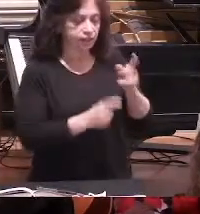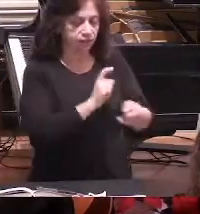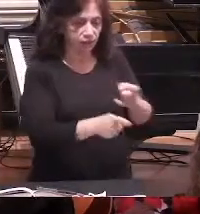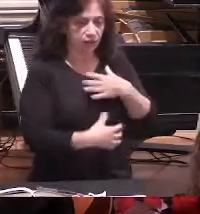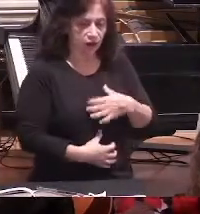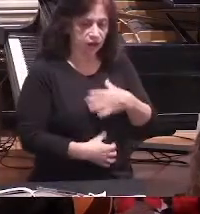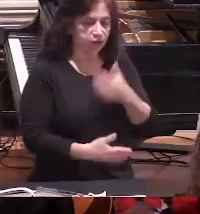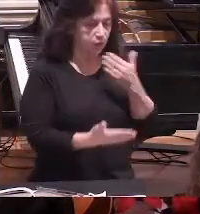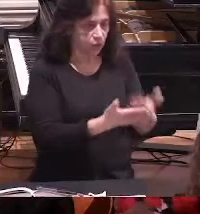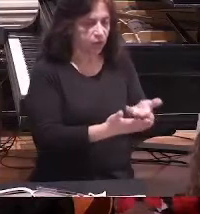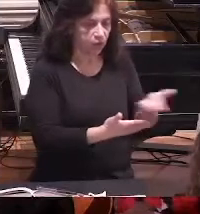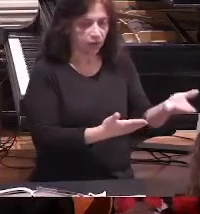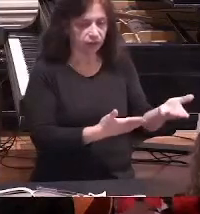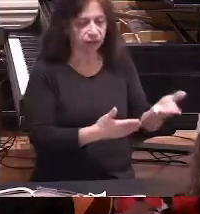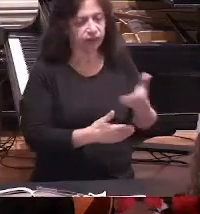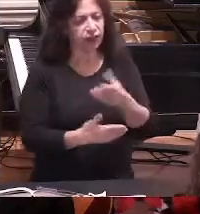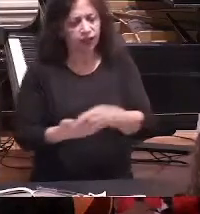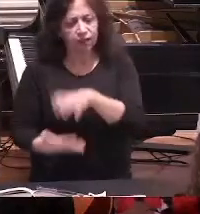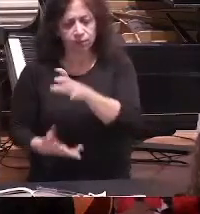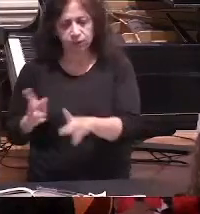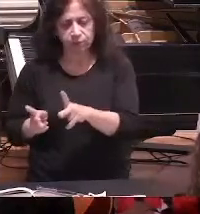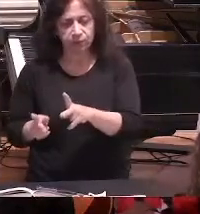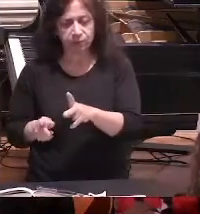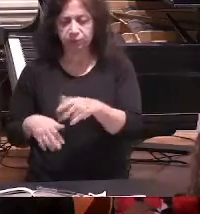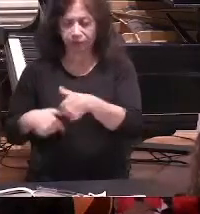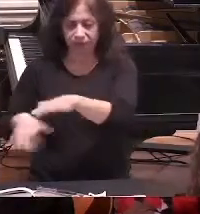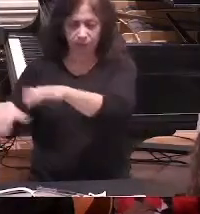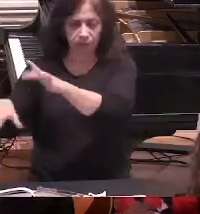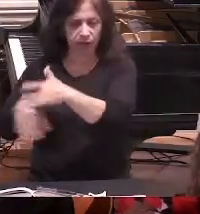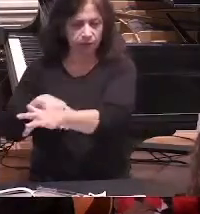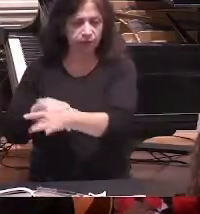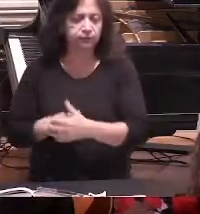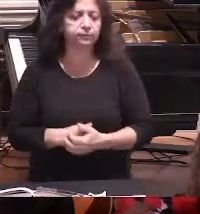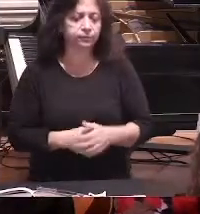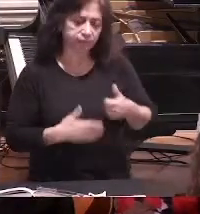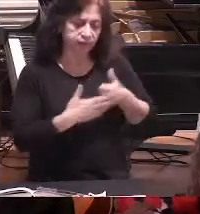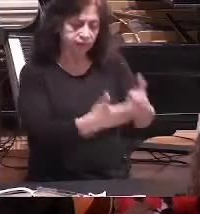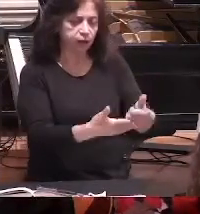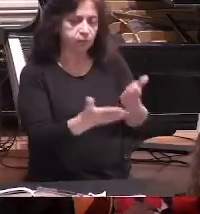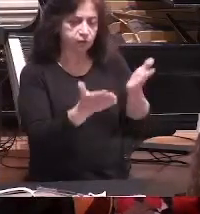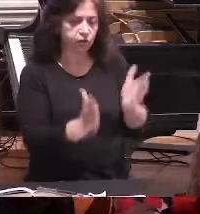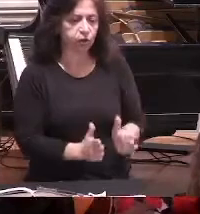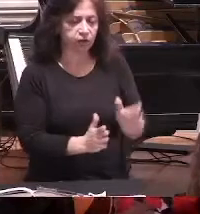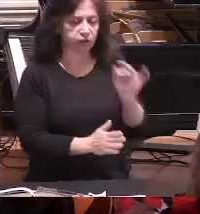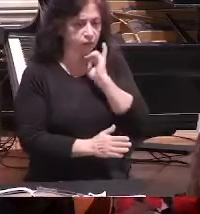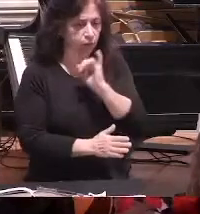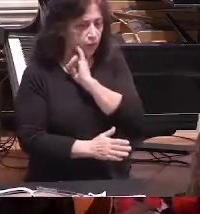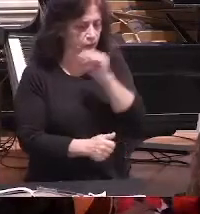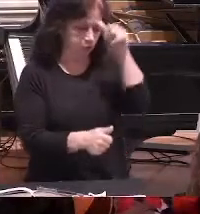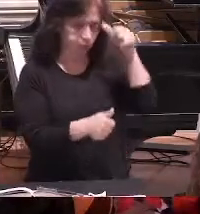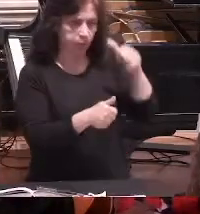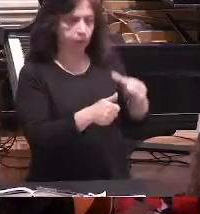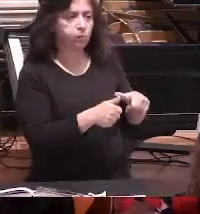and sent the rich away empty. He has helped his servant Israel in